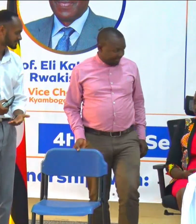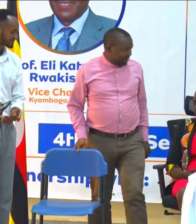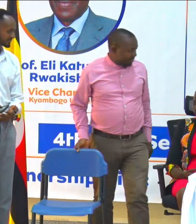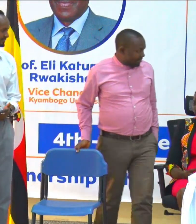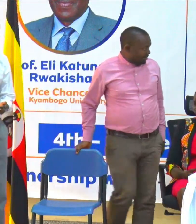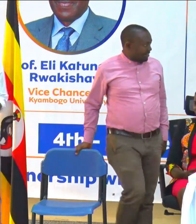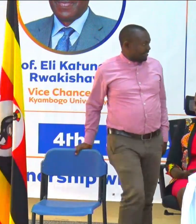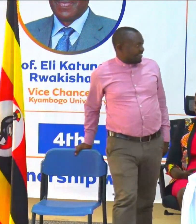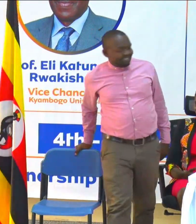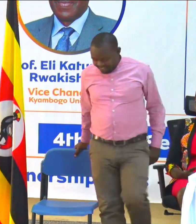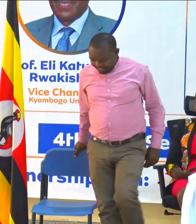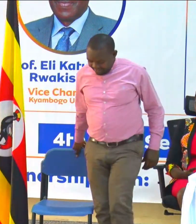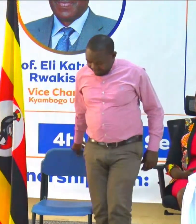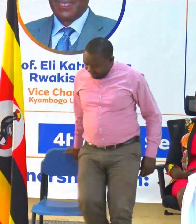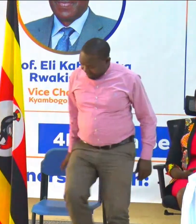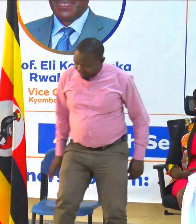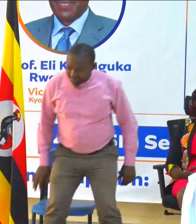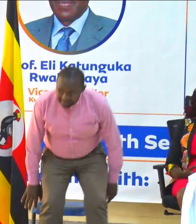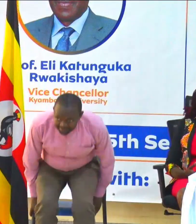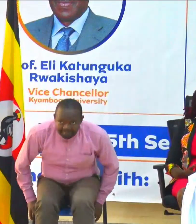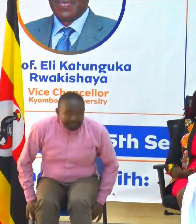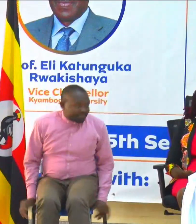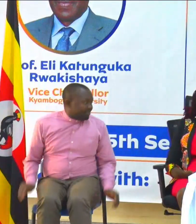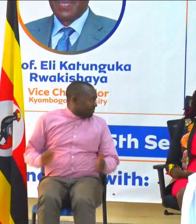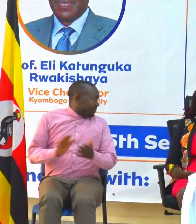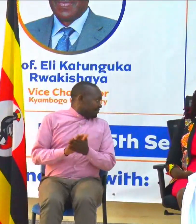afternoon, everyone.